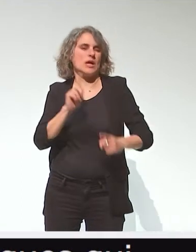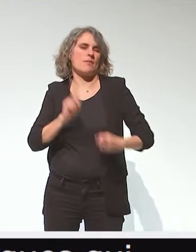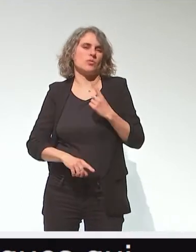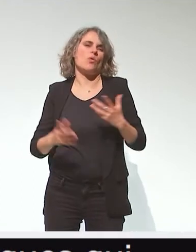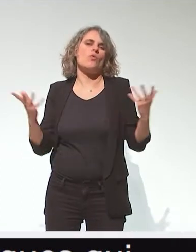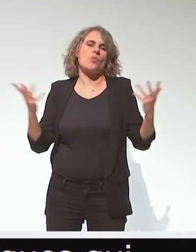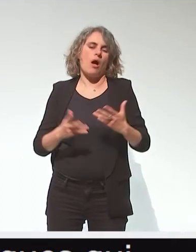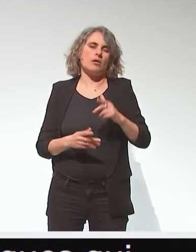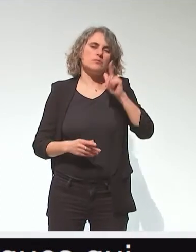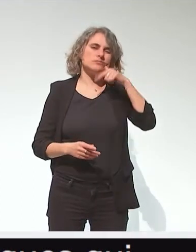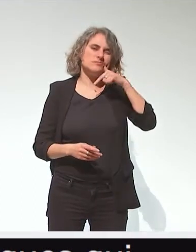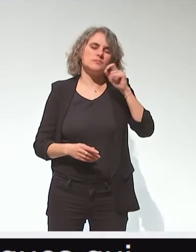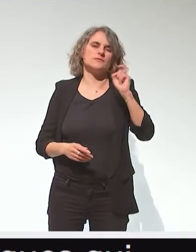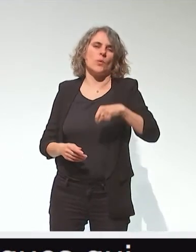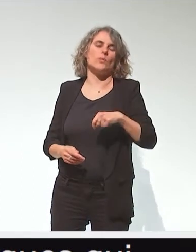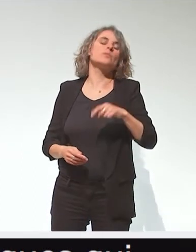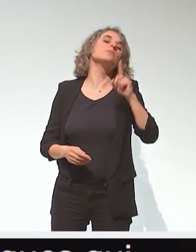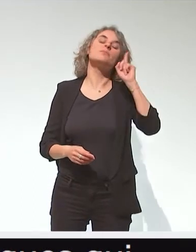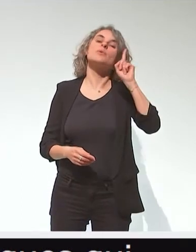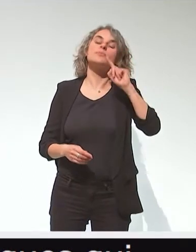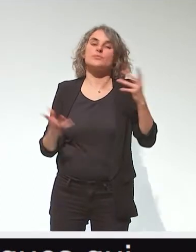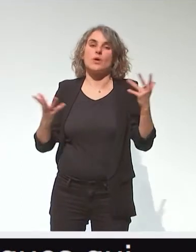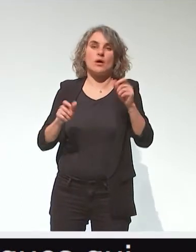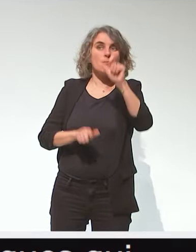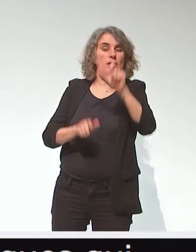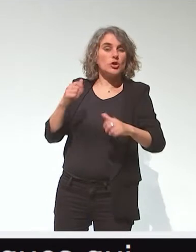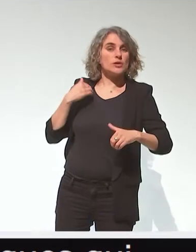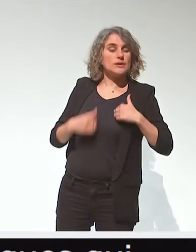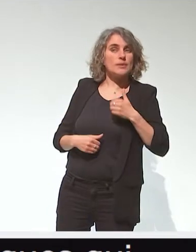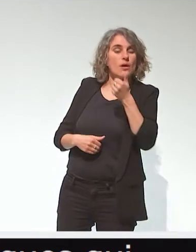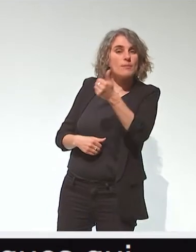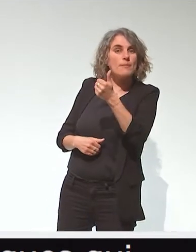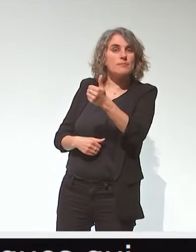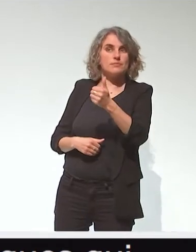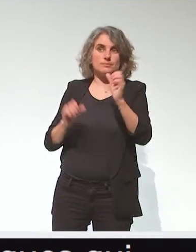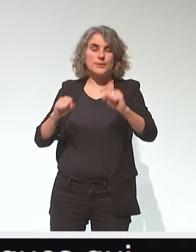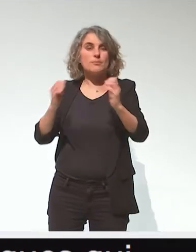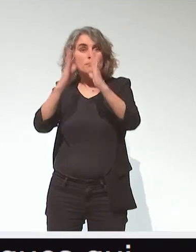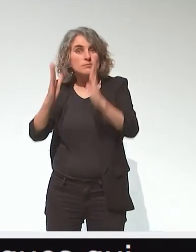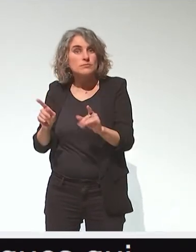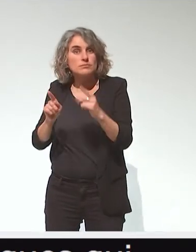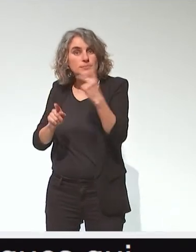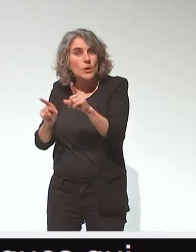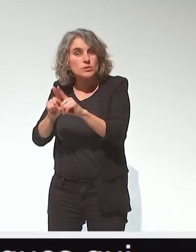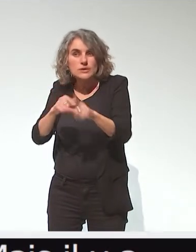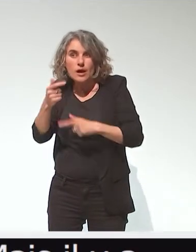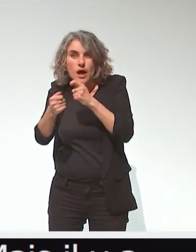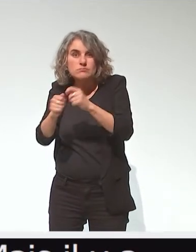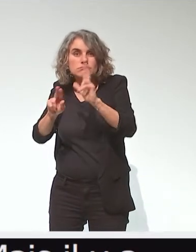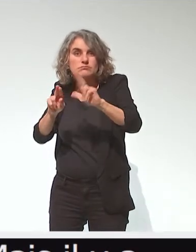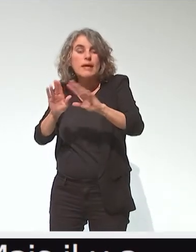Of course, it's not enough, and that's why we will need a criteria how to pick out of